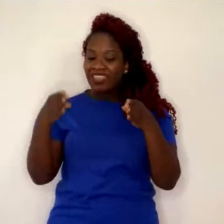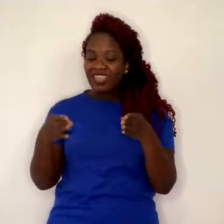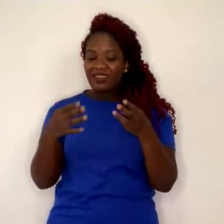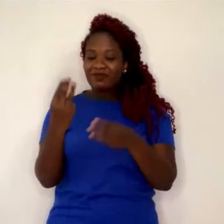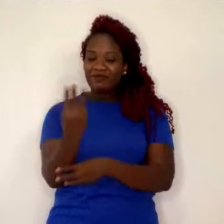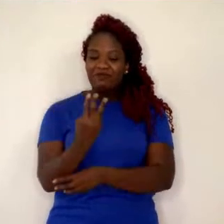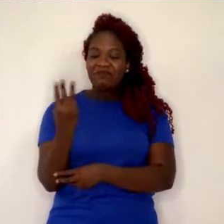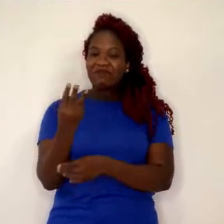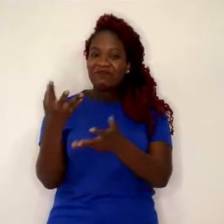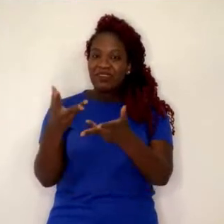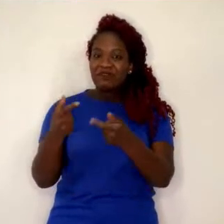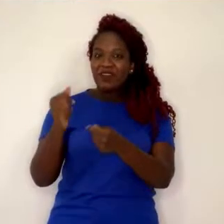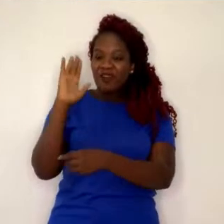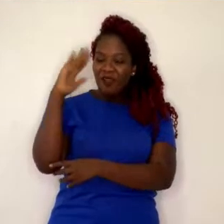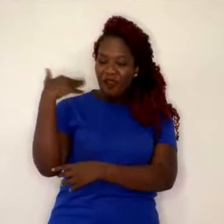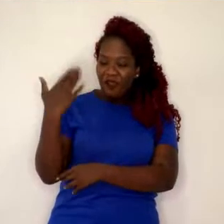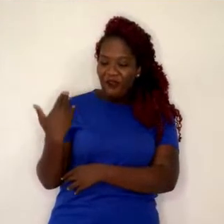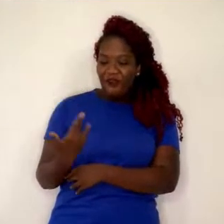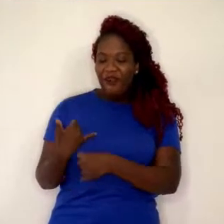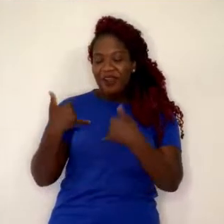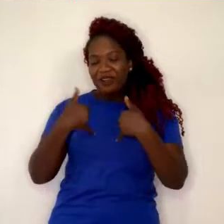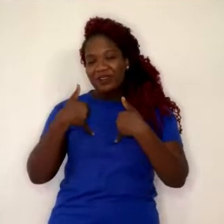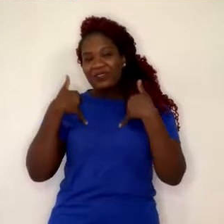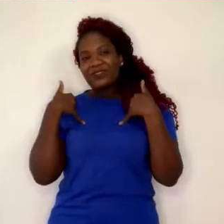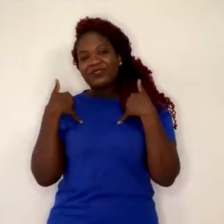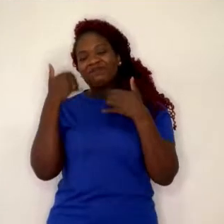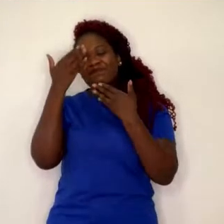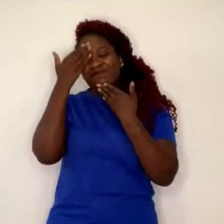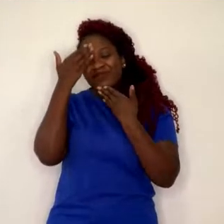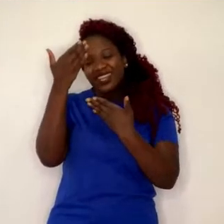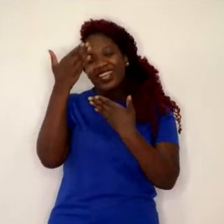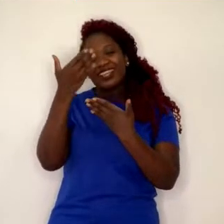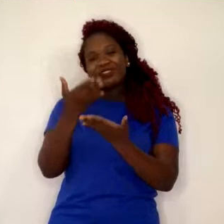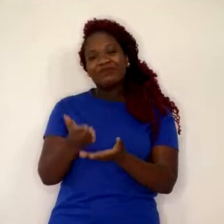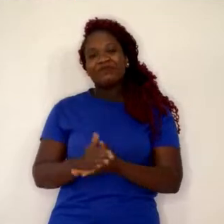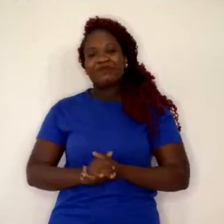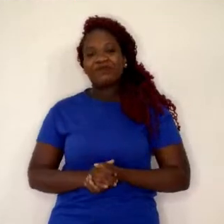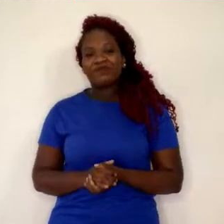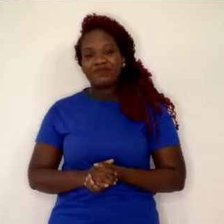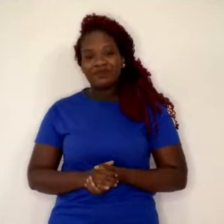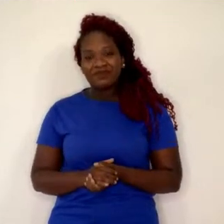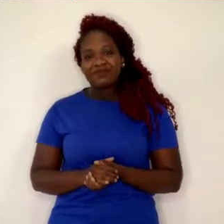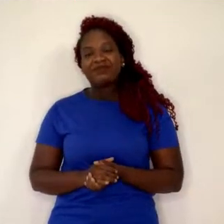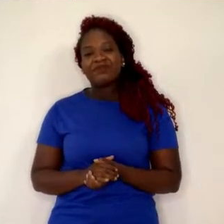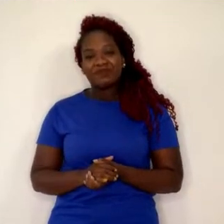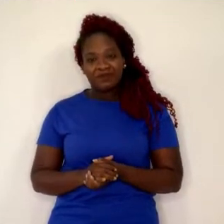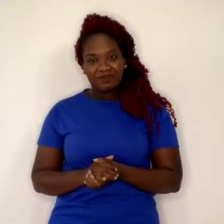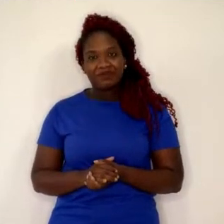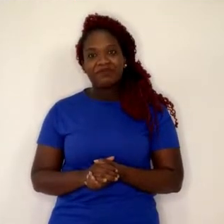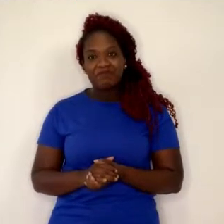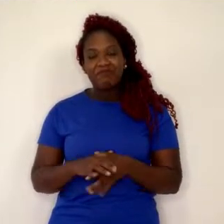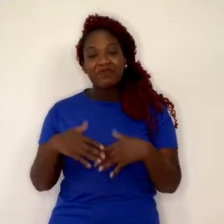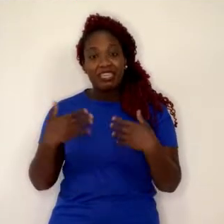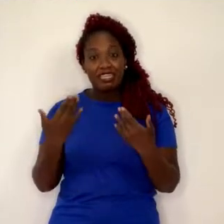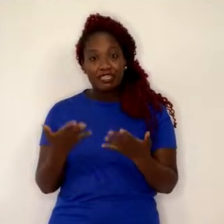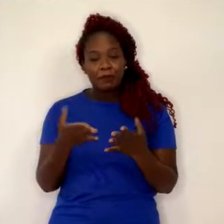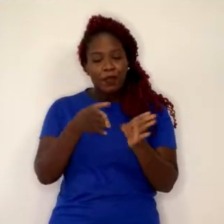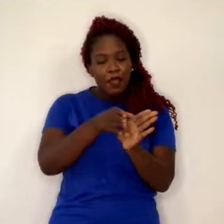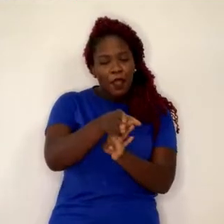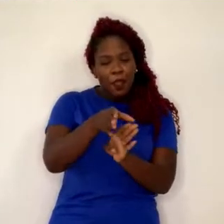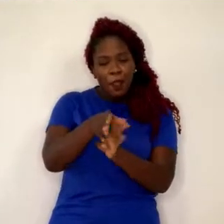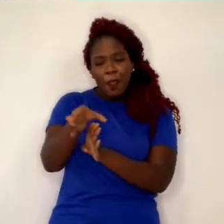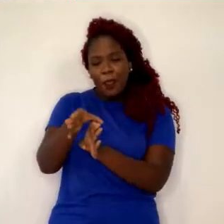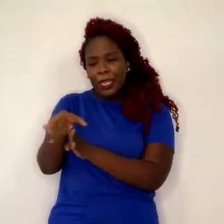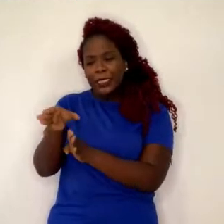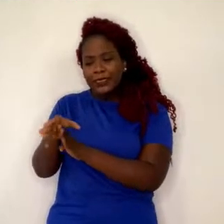way to close event. I am so happy that you have made this possible. So in